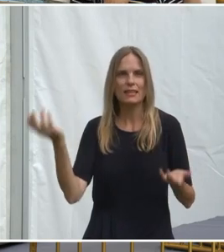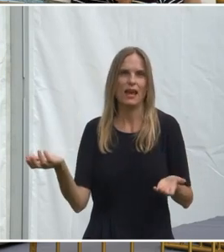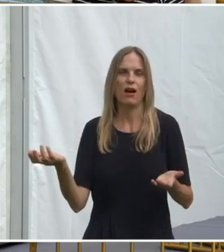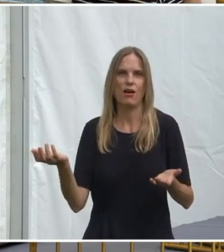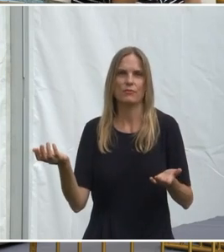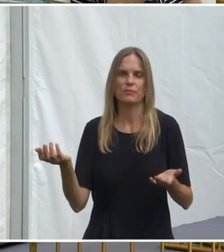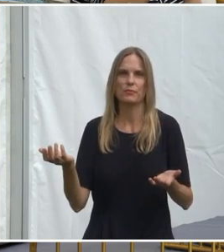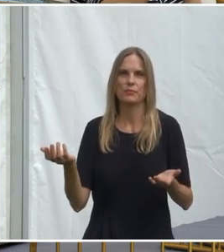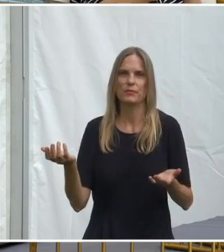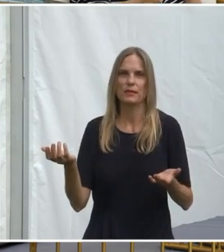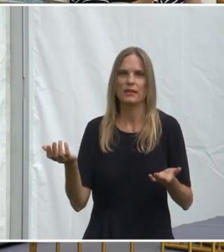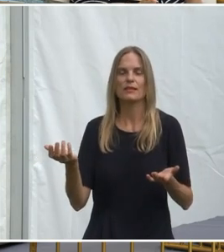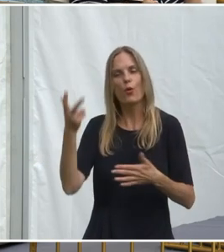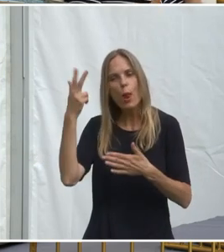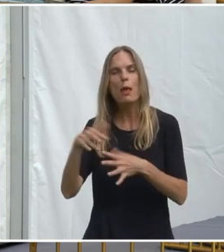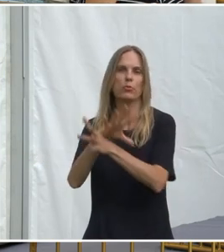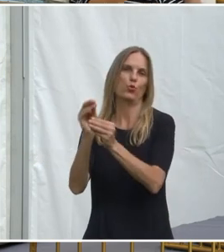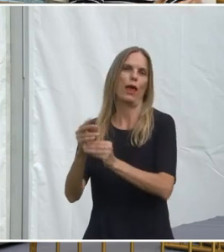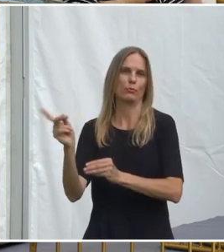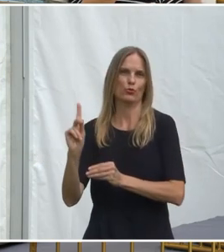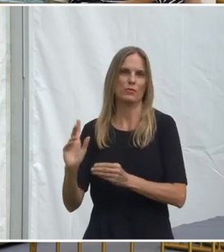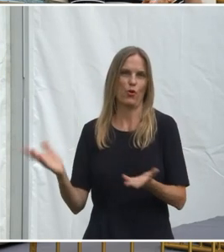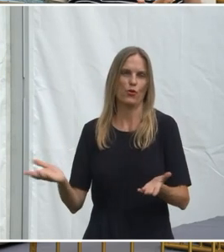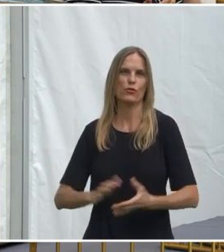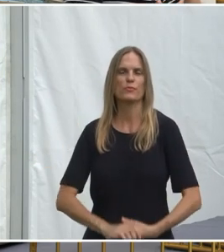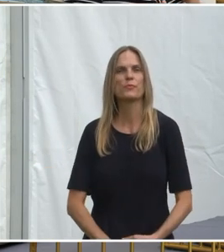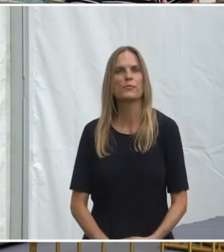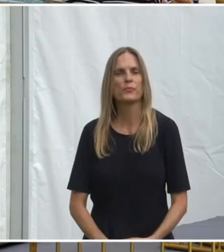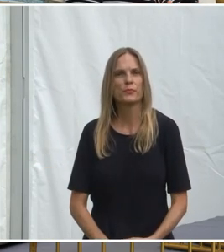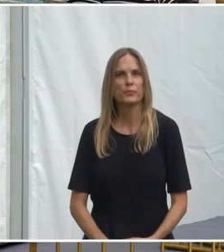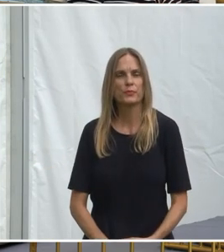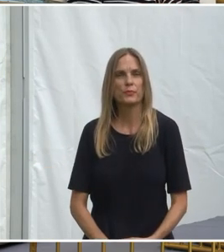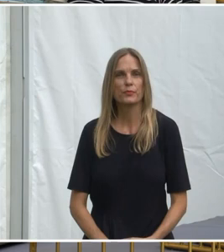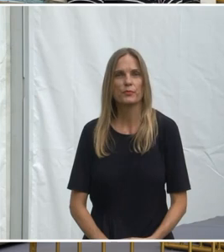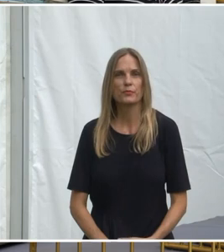how what the final product is going to be. So we need to kind of anticipate all of this.